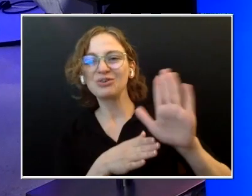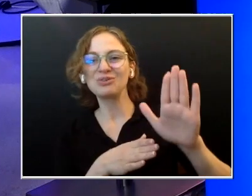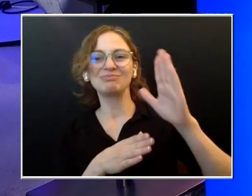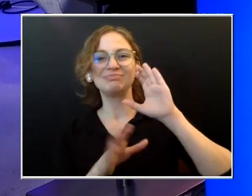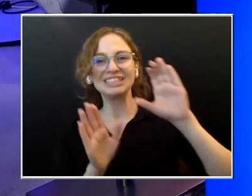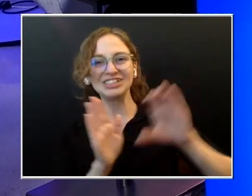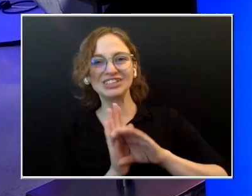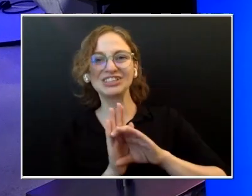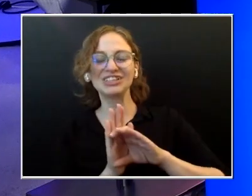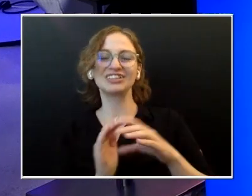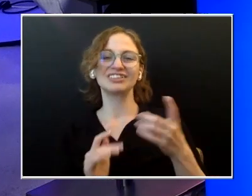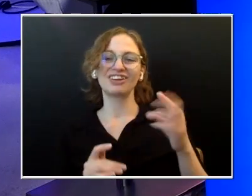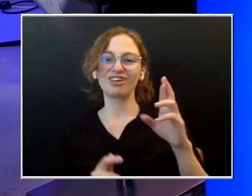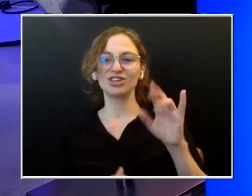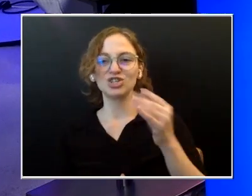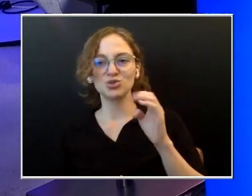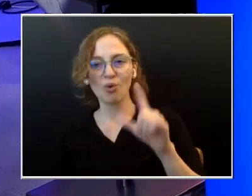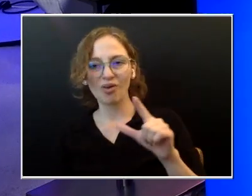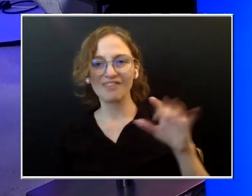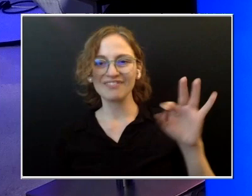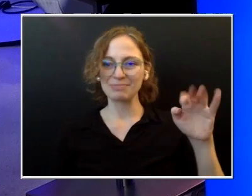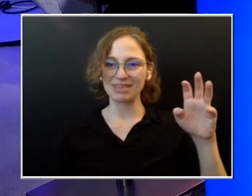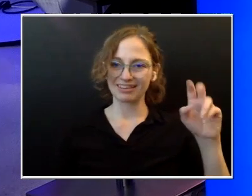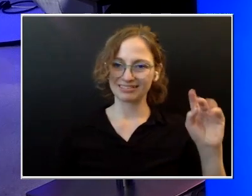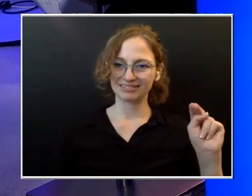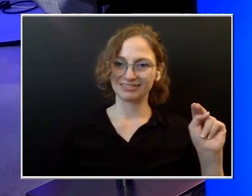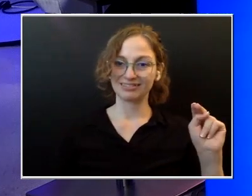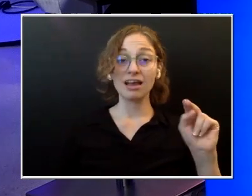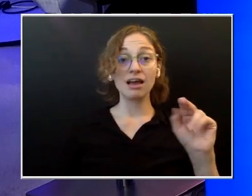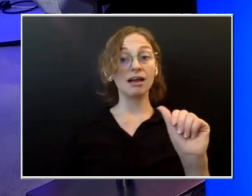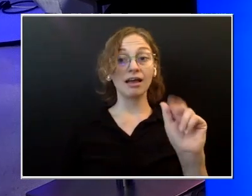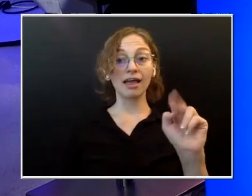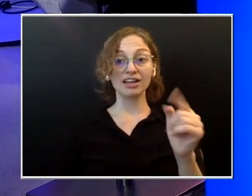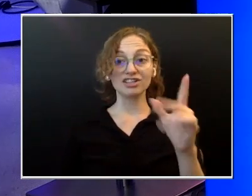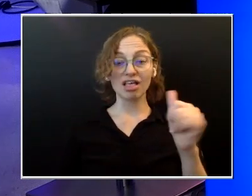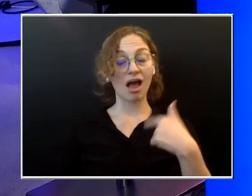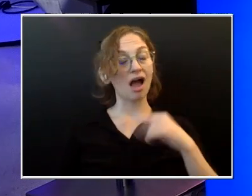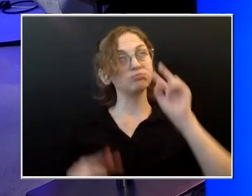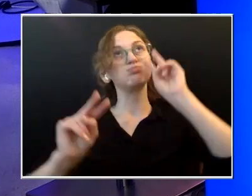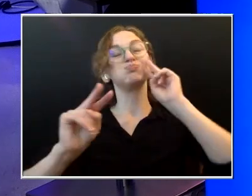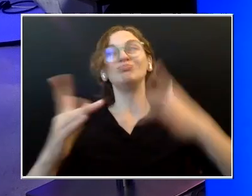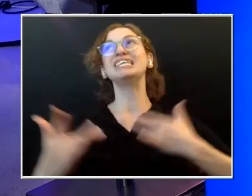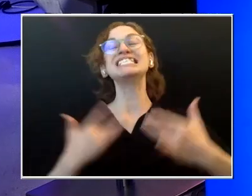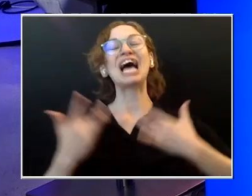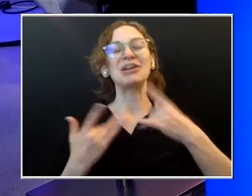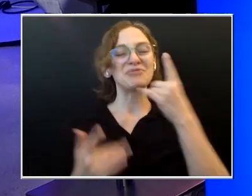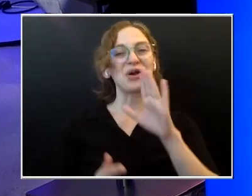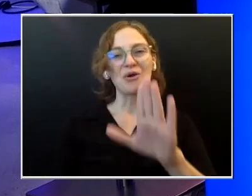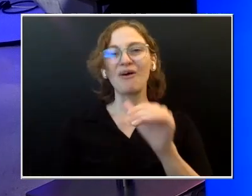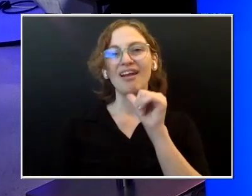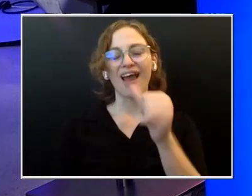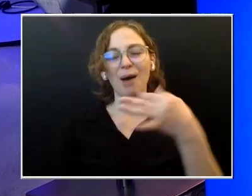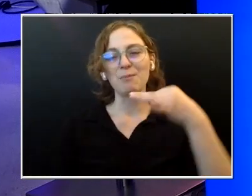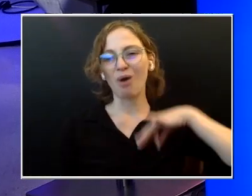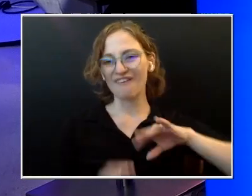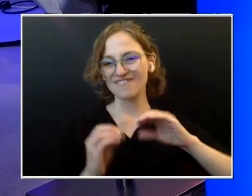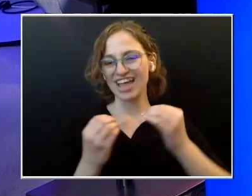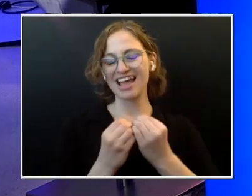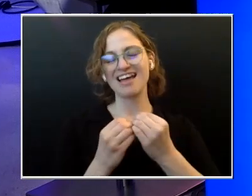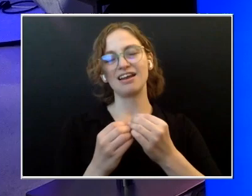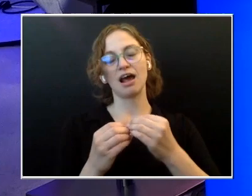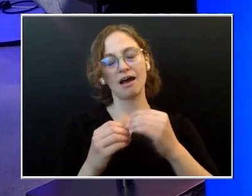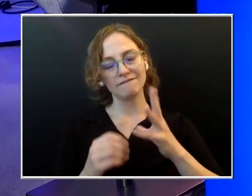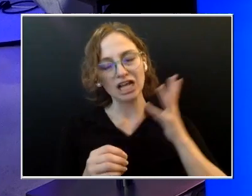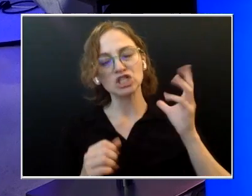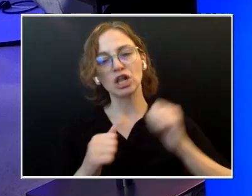Fabian, Angela. I cannot wait for when your nonprofit officially launches, and we can give our viewers more information on that. Absolutely, yes.